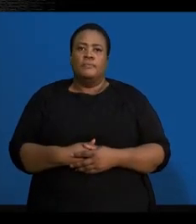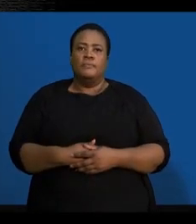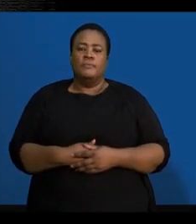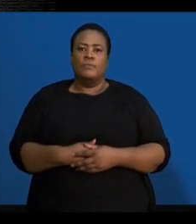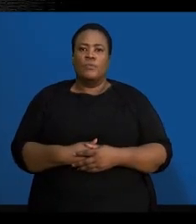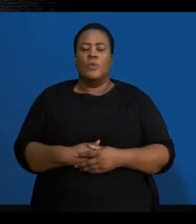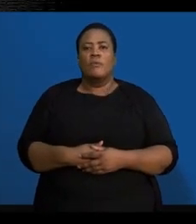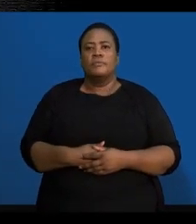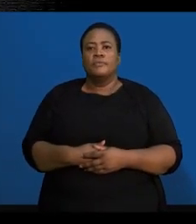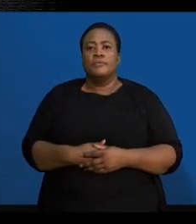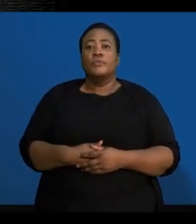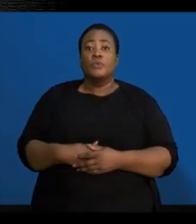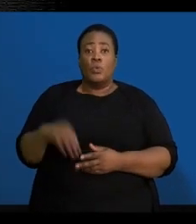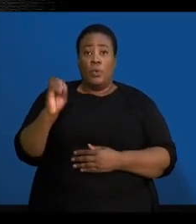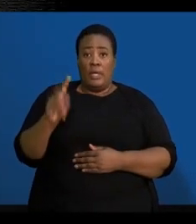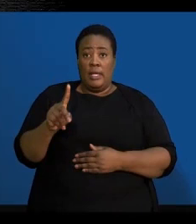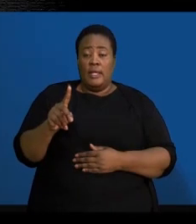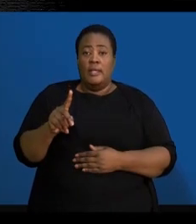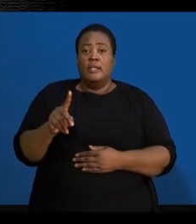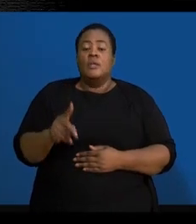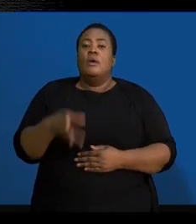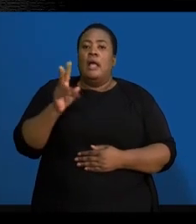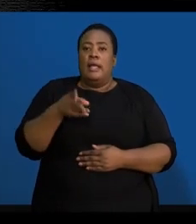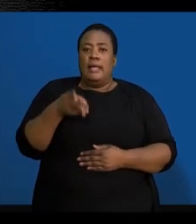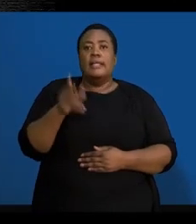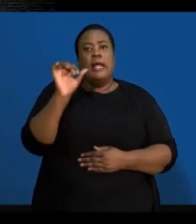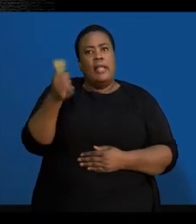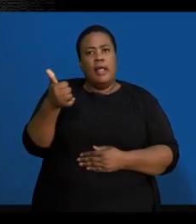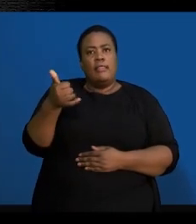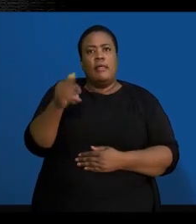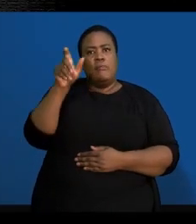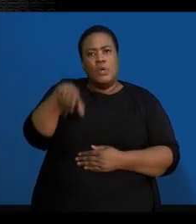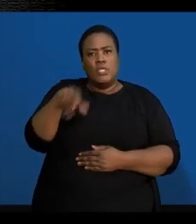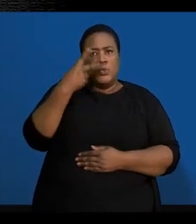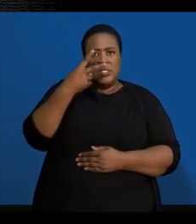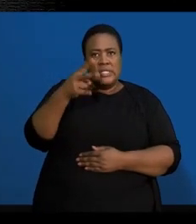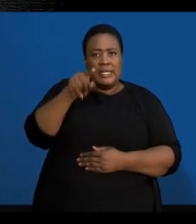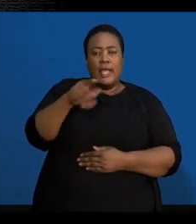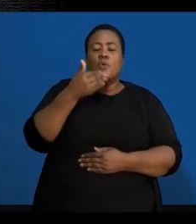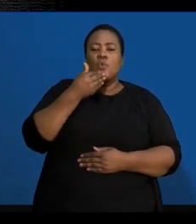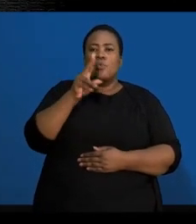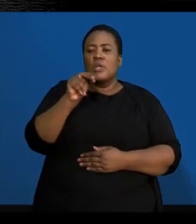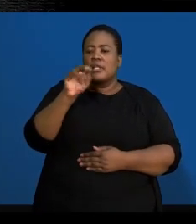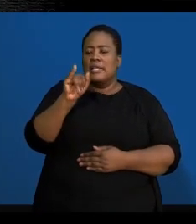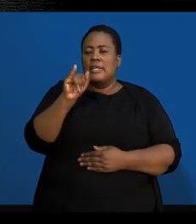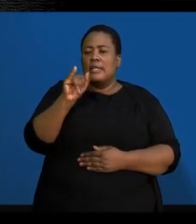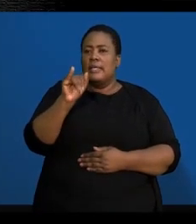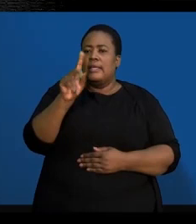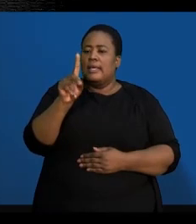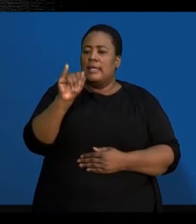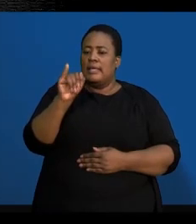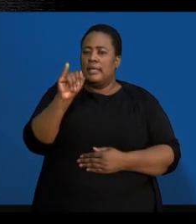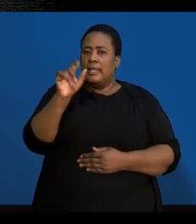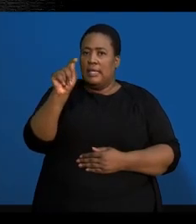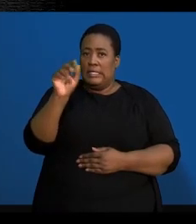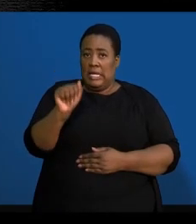of the source. Okay, so there is another figure that we introduced to here, that is Nikita Khrushchev. So again, it